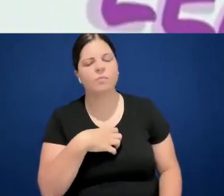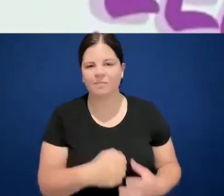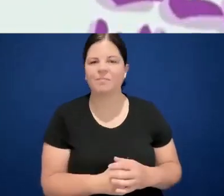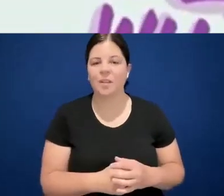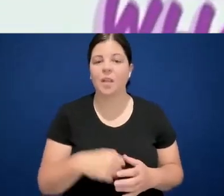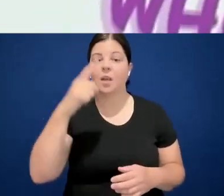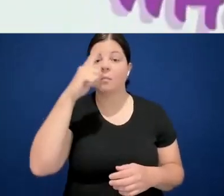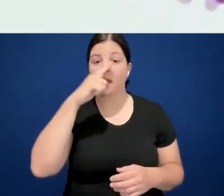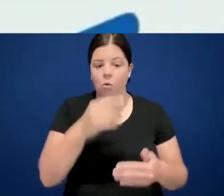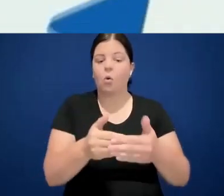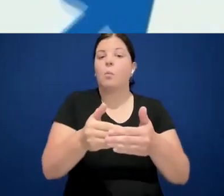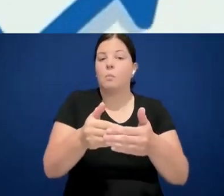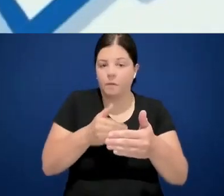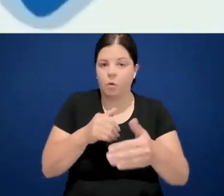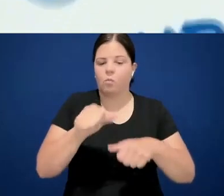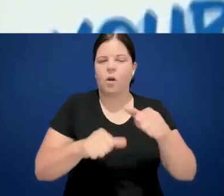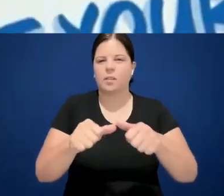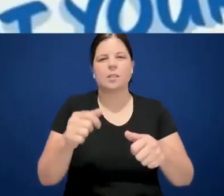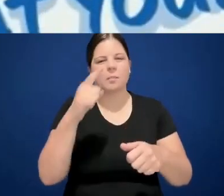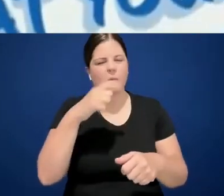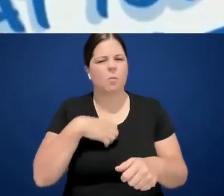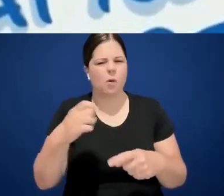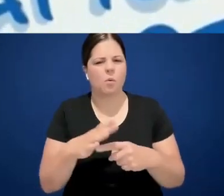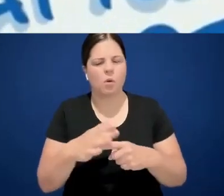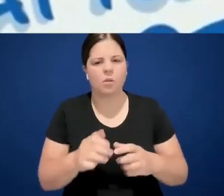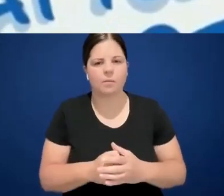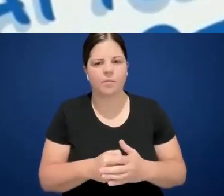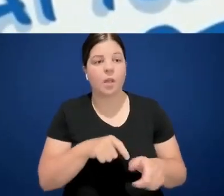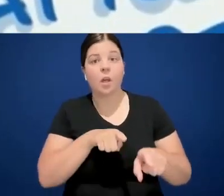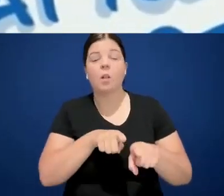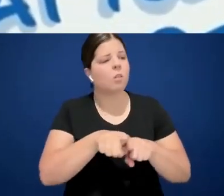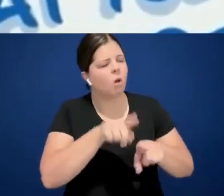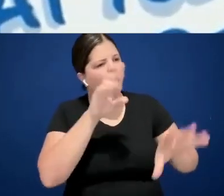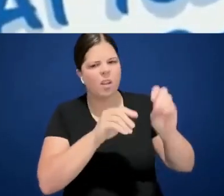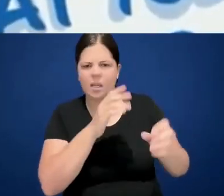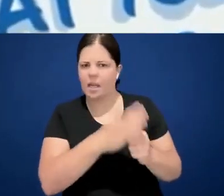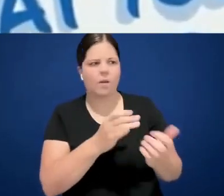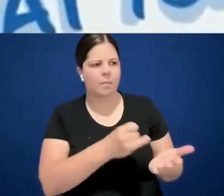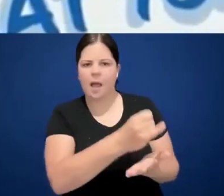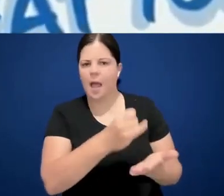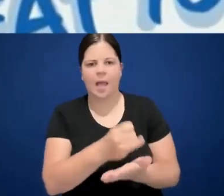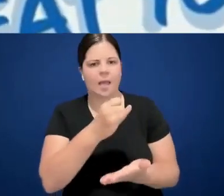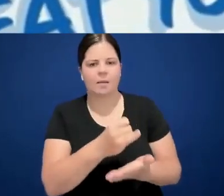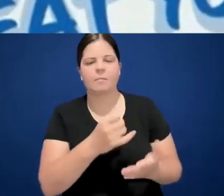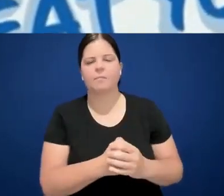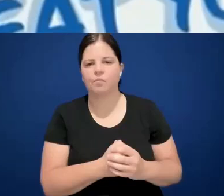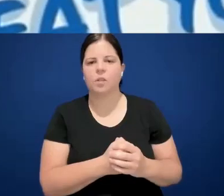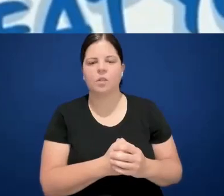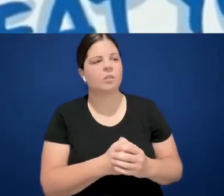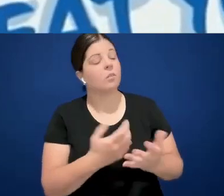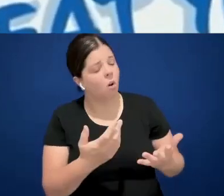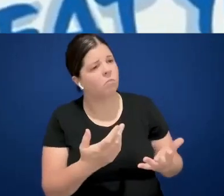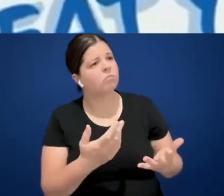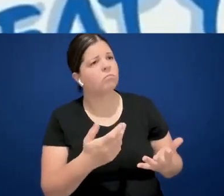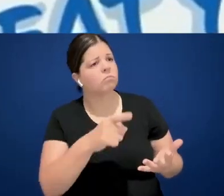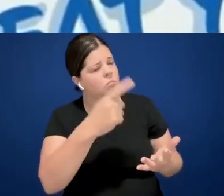before process. A learn not blame attitude to dealing with issues, and a willingness to embrace suggestions to improve